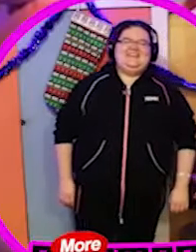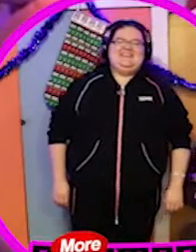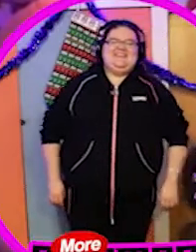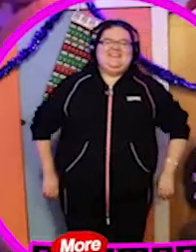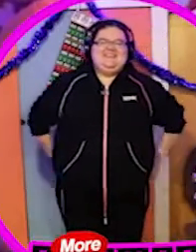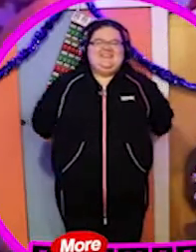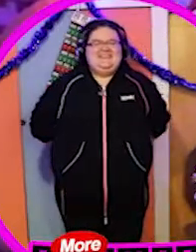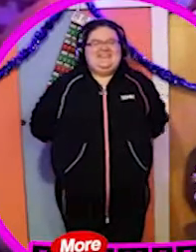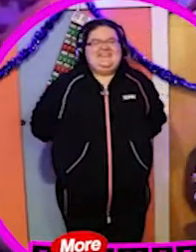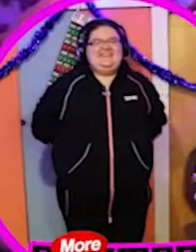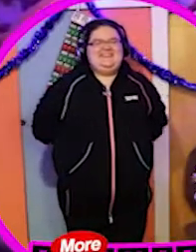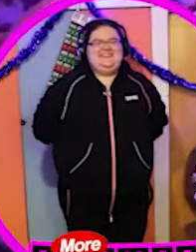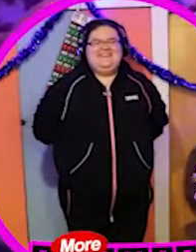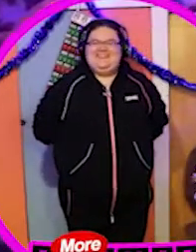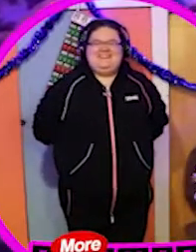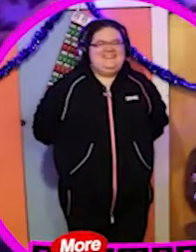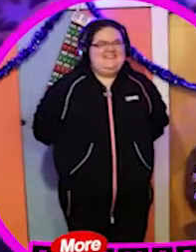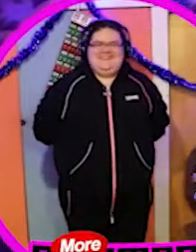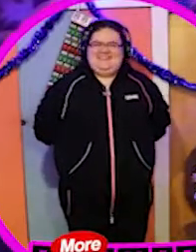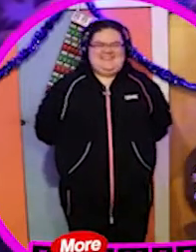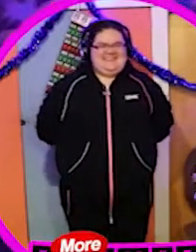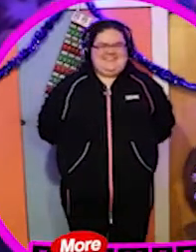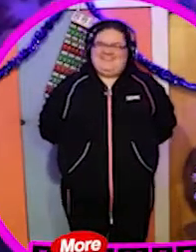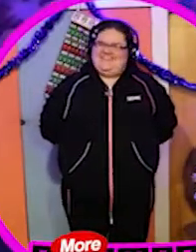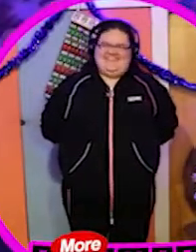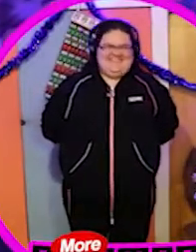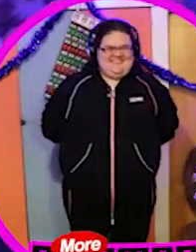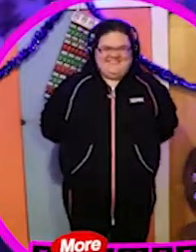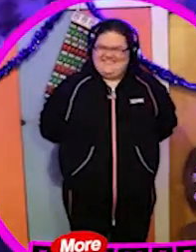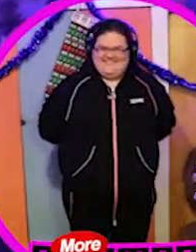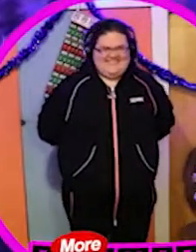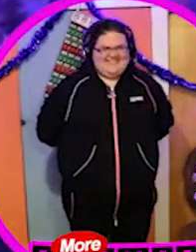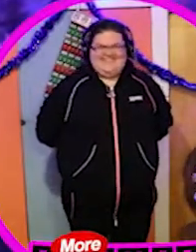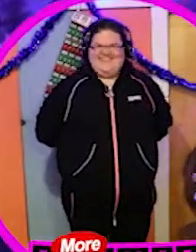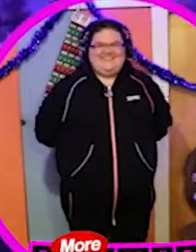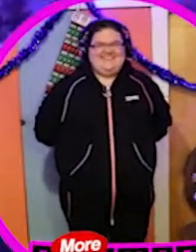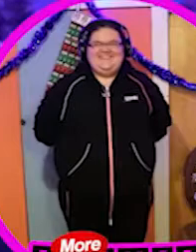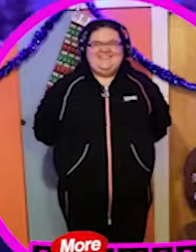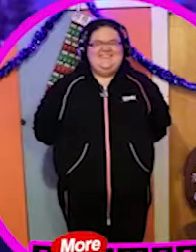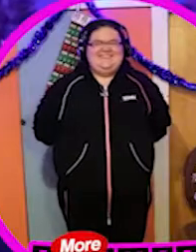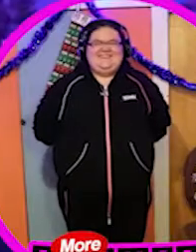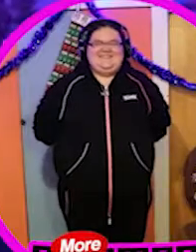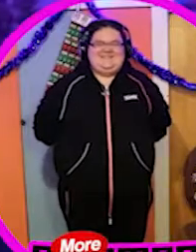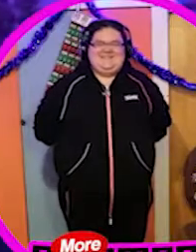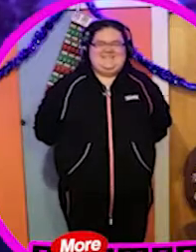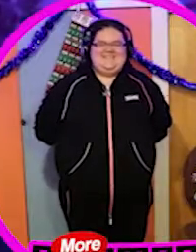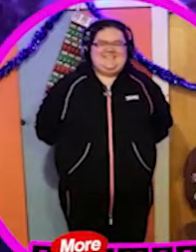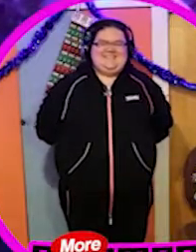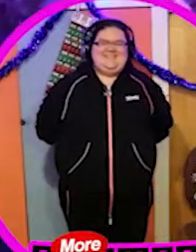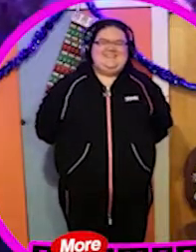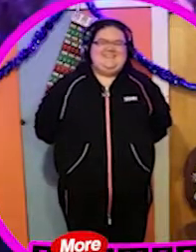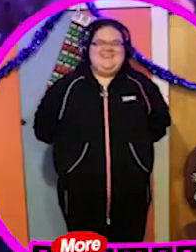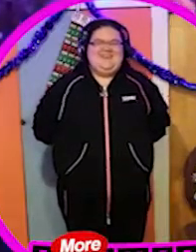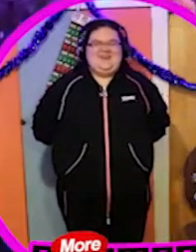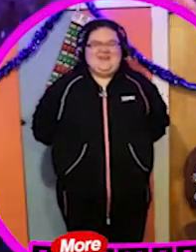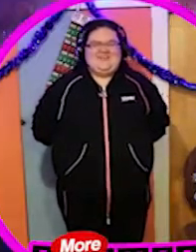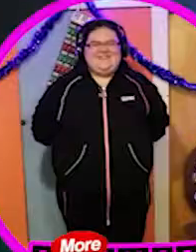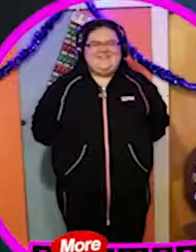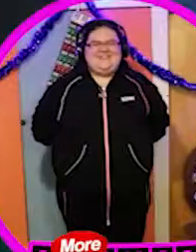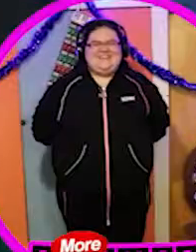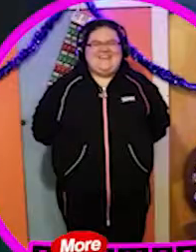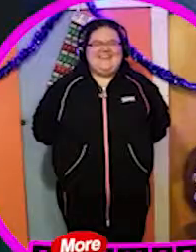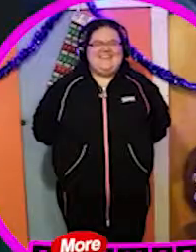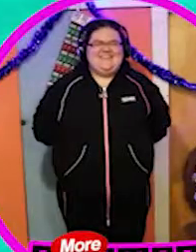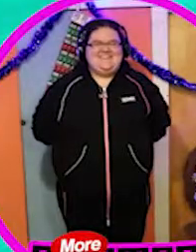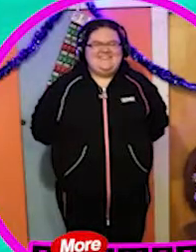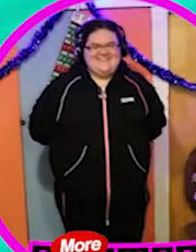I was looking back and someone just pushed me off. Oh my god. We're all dead. Oh, all my